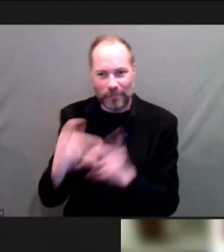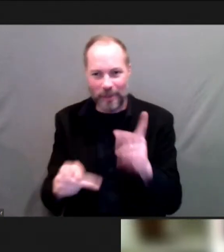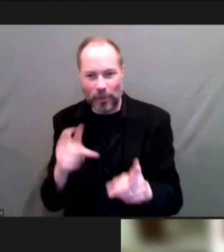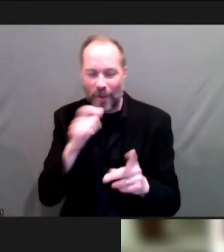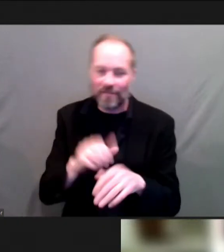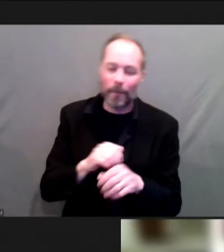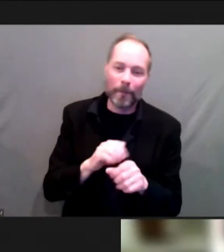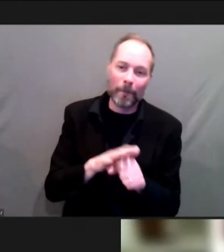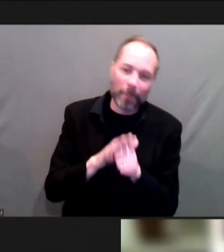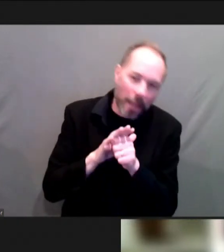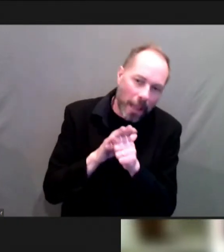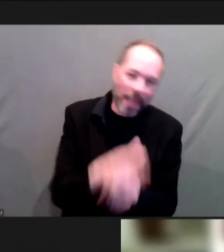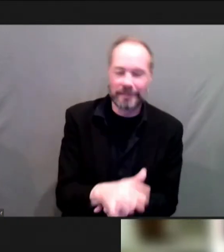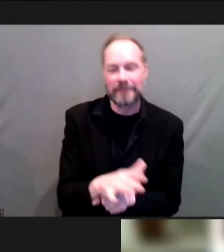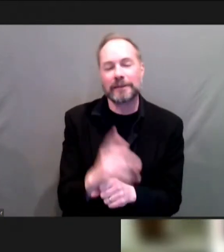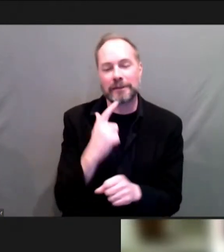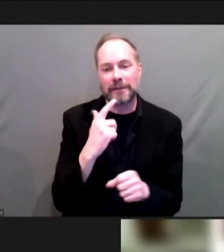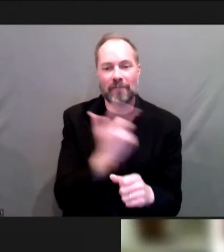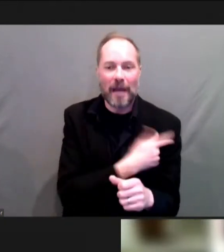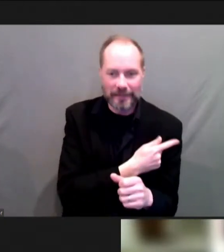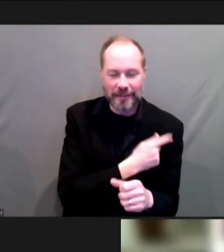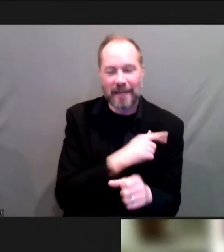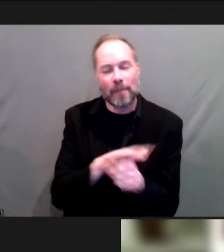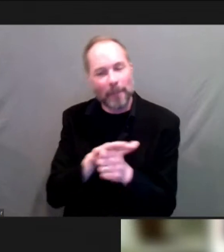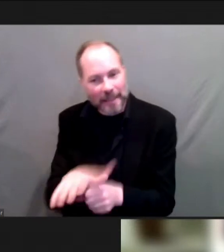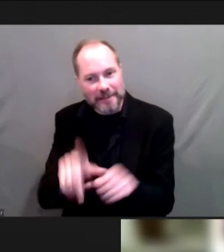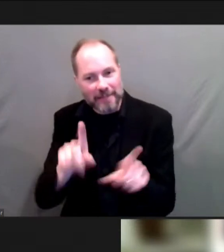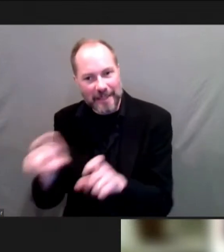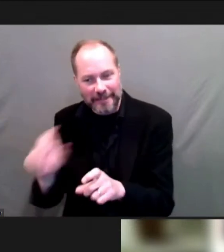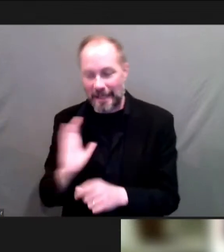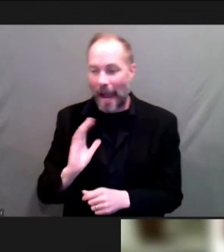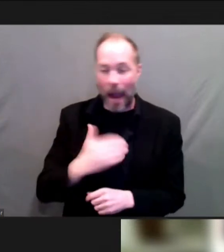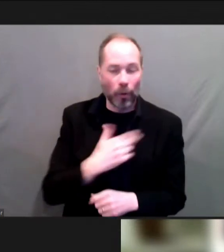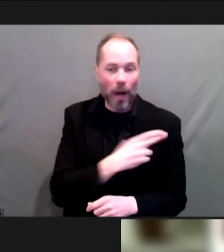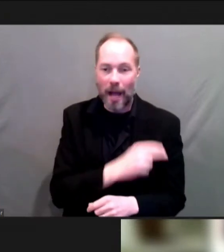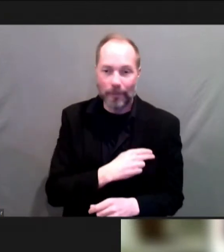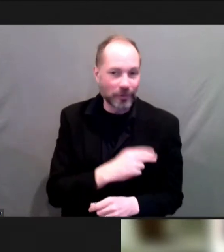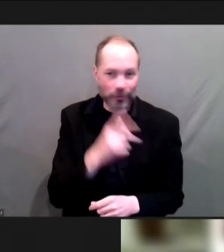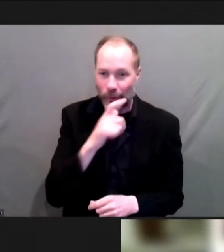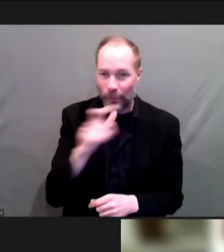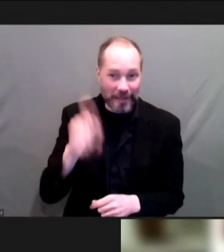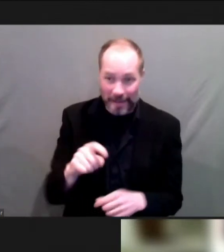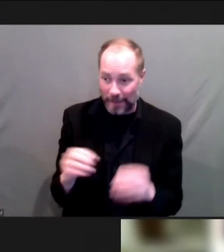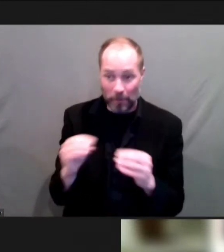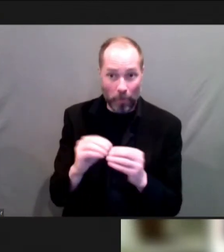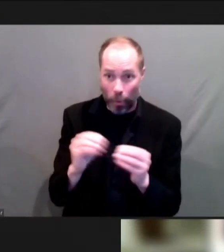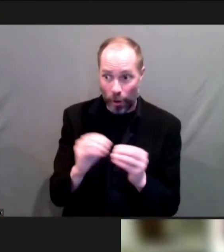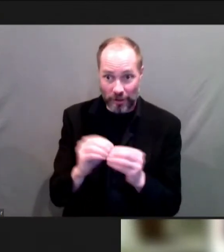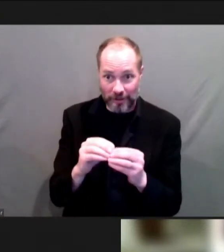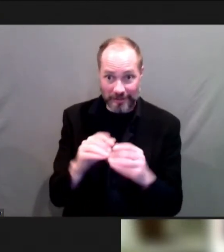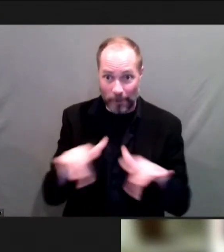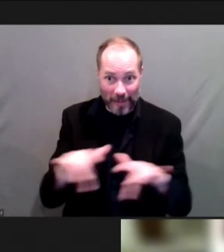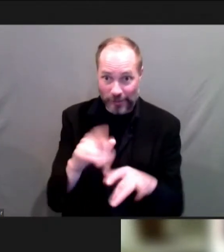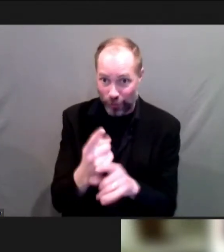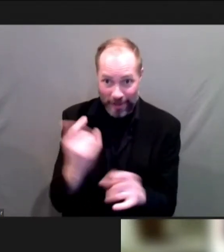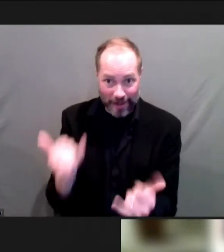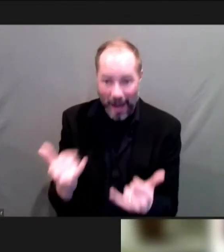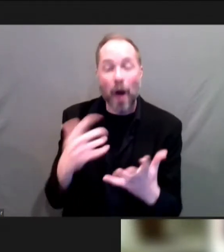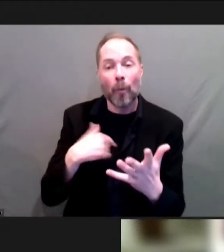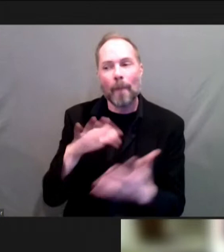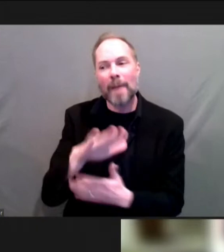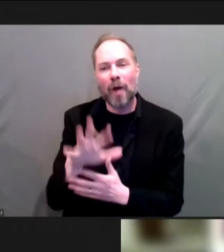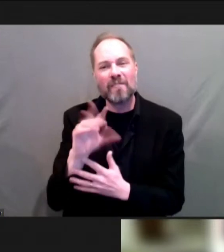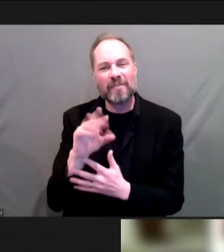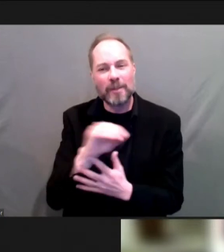of testing. Our hospitals are not in need of additional capacity at this point. We're about 50% lower from where we were